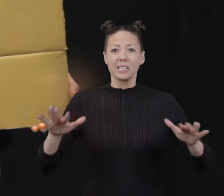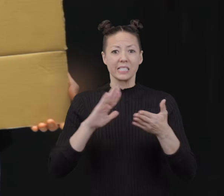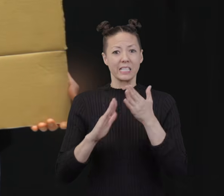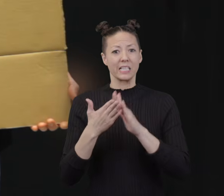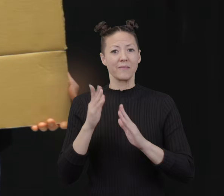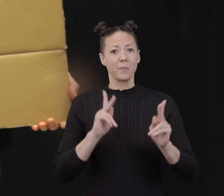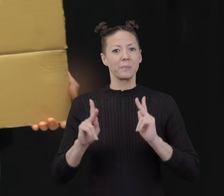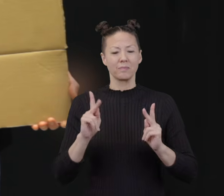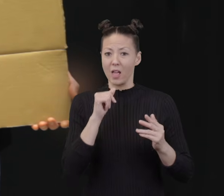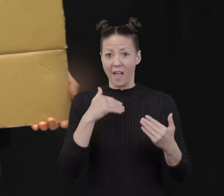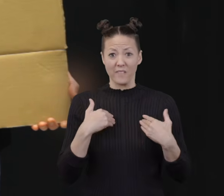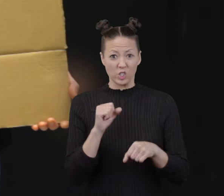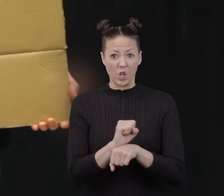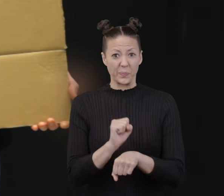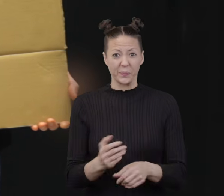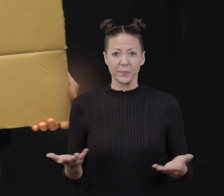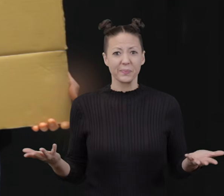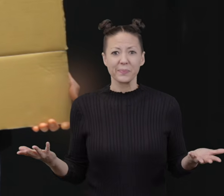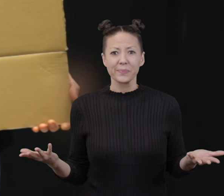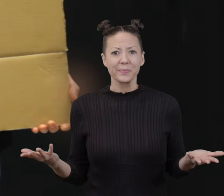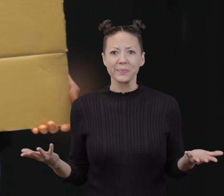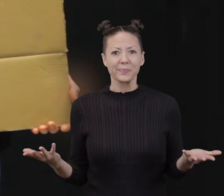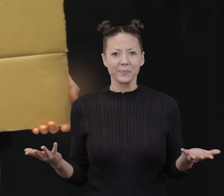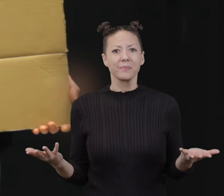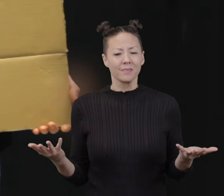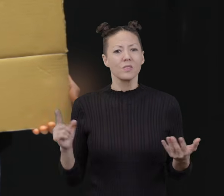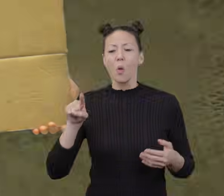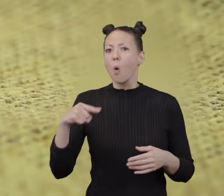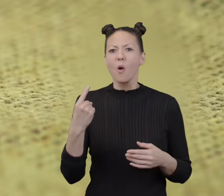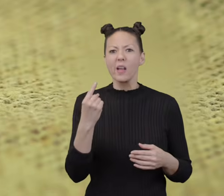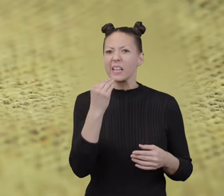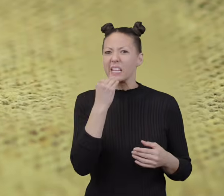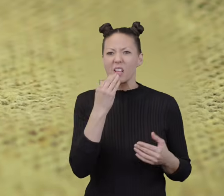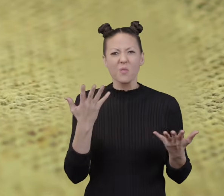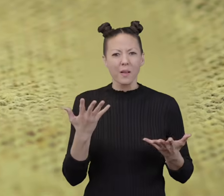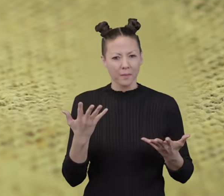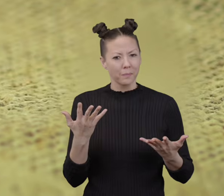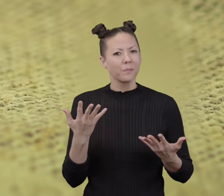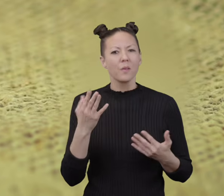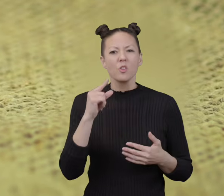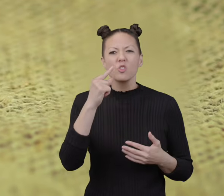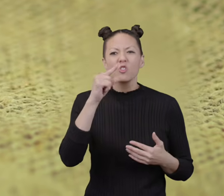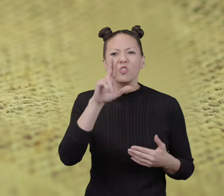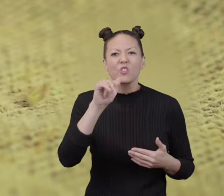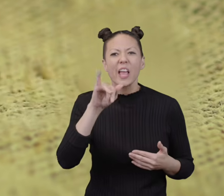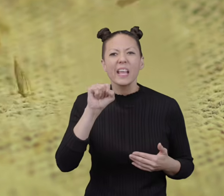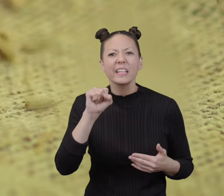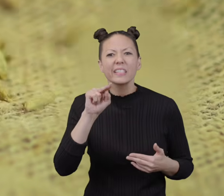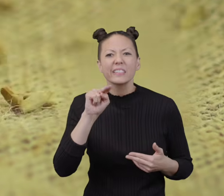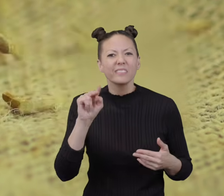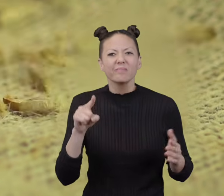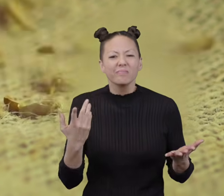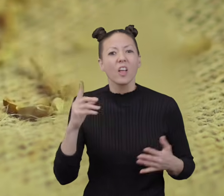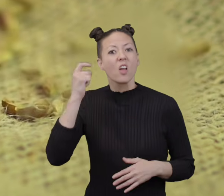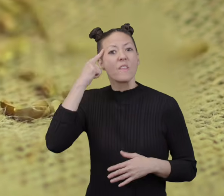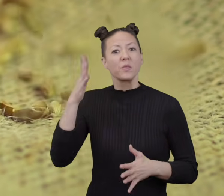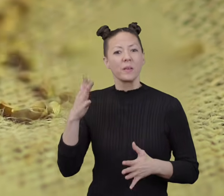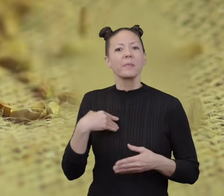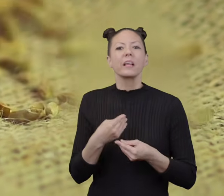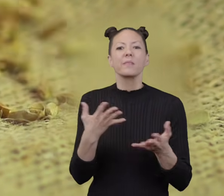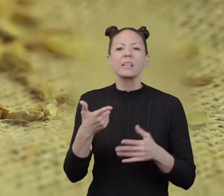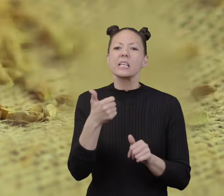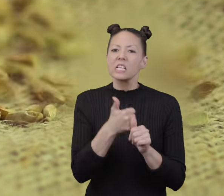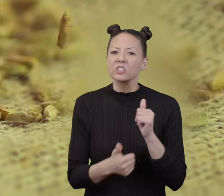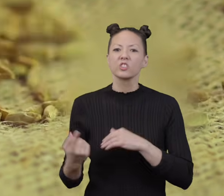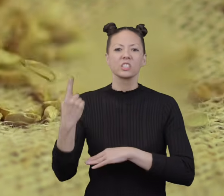of the city's population didn't even have jobs. The only thing they had to eat was the little bit of grain the government